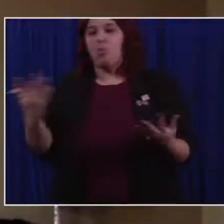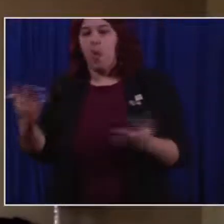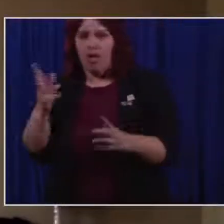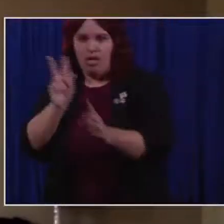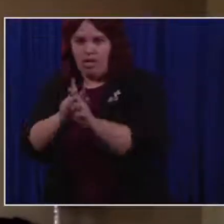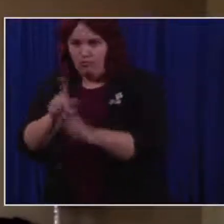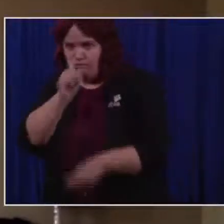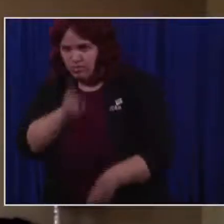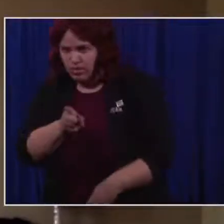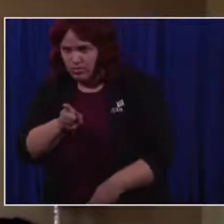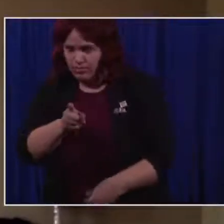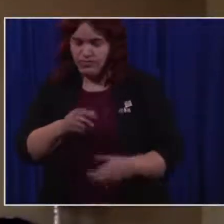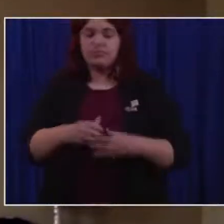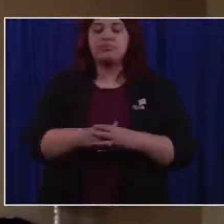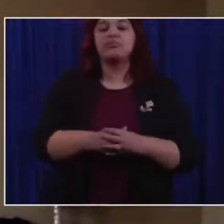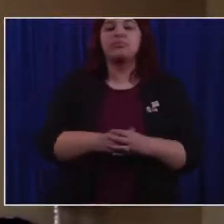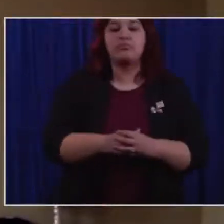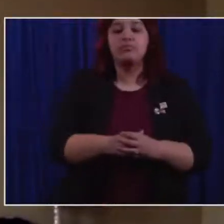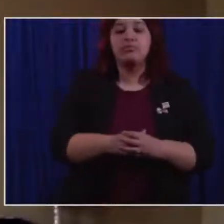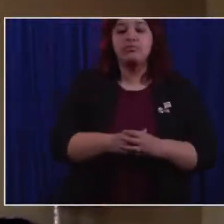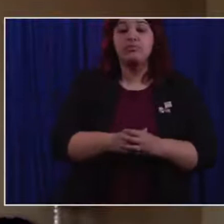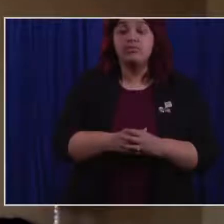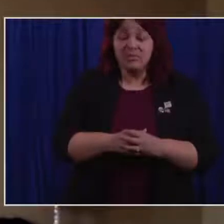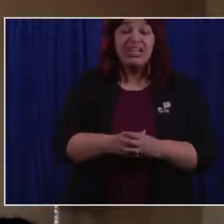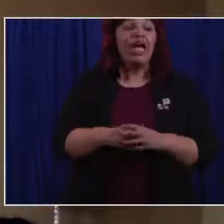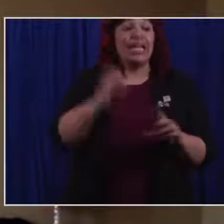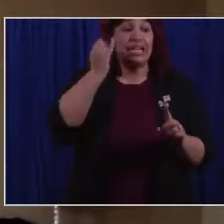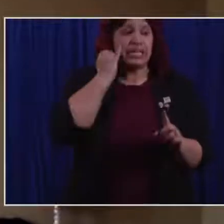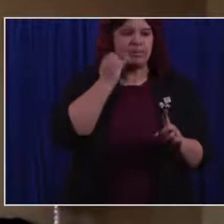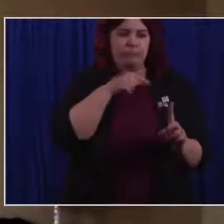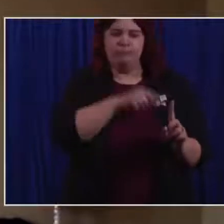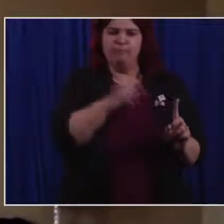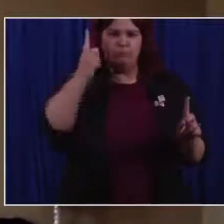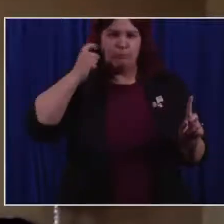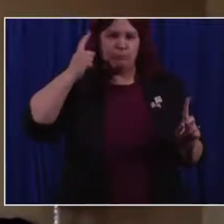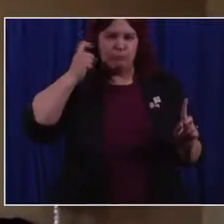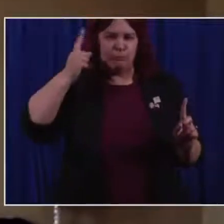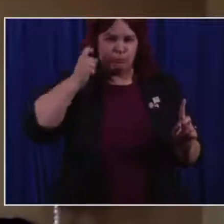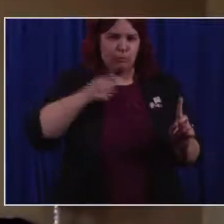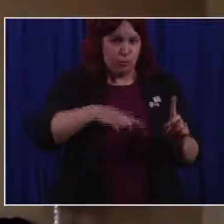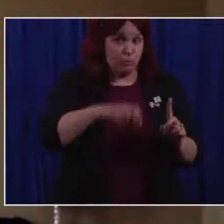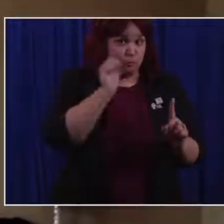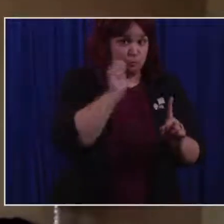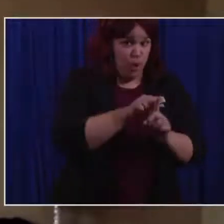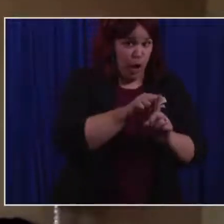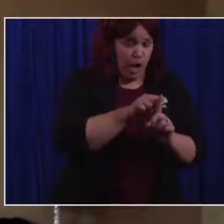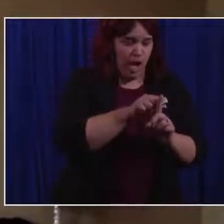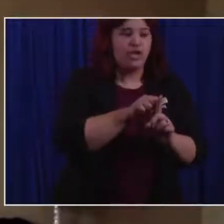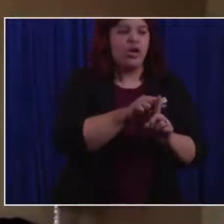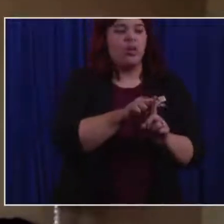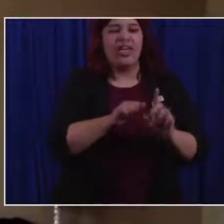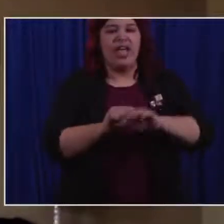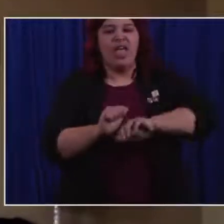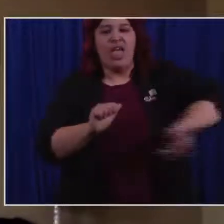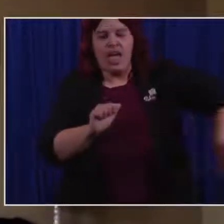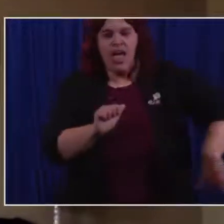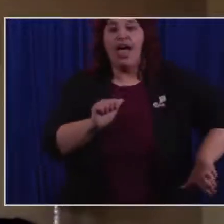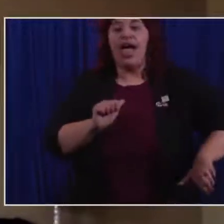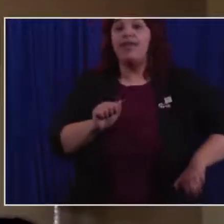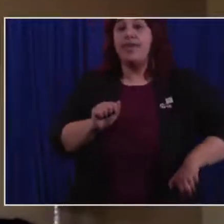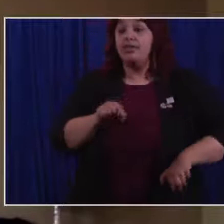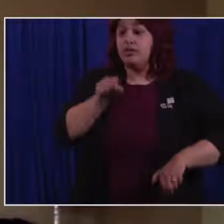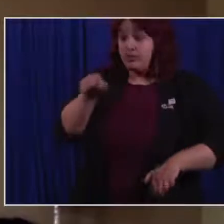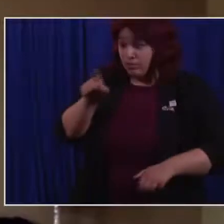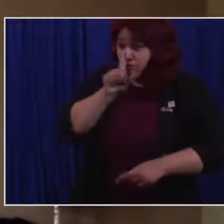push the ones that have heavy indications of fraud off to the side and make sure that we get that moving along faster.